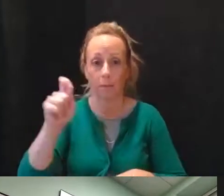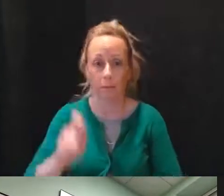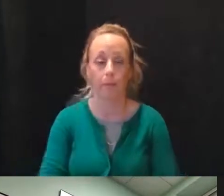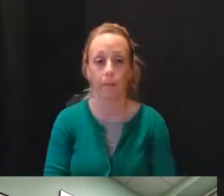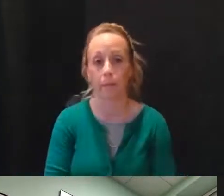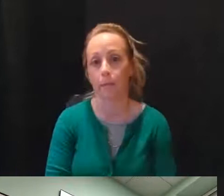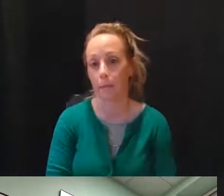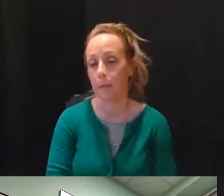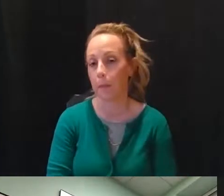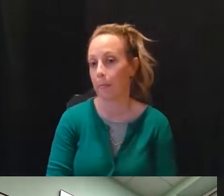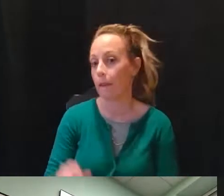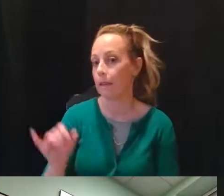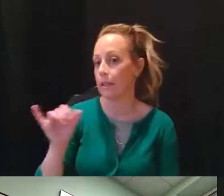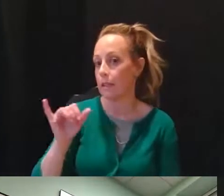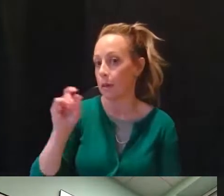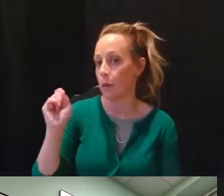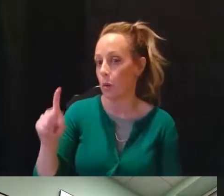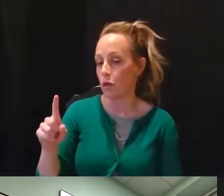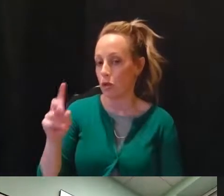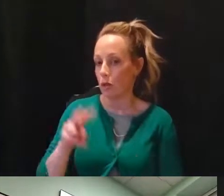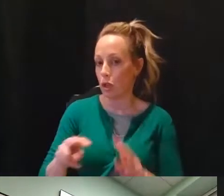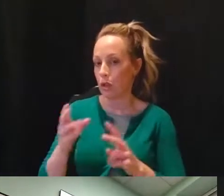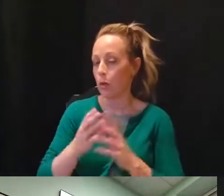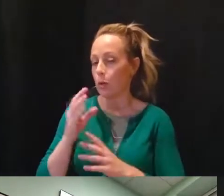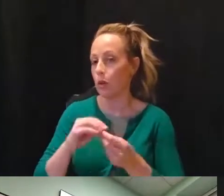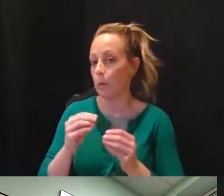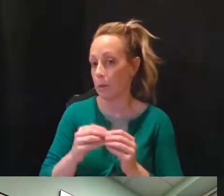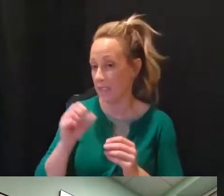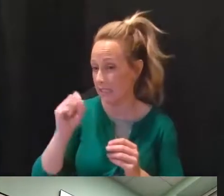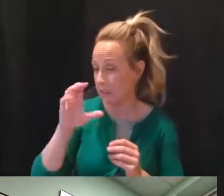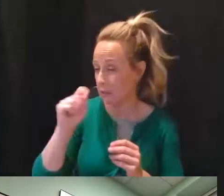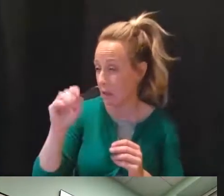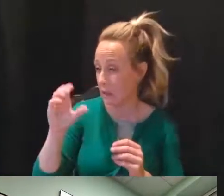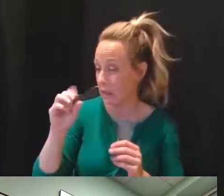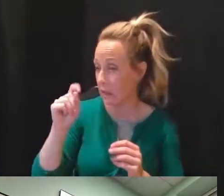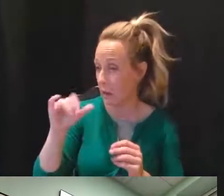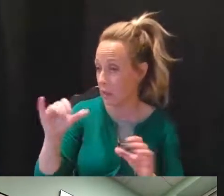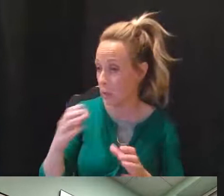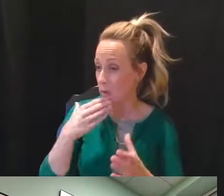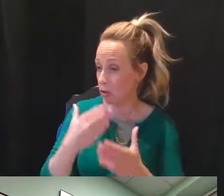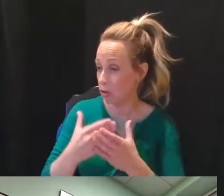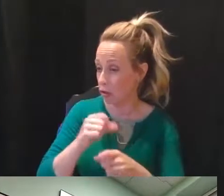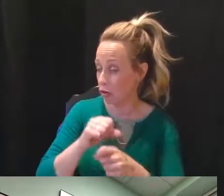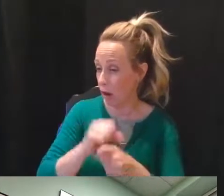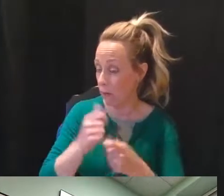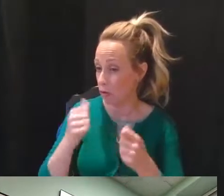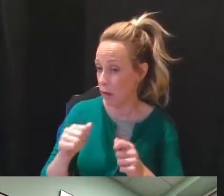A similar question, looking through the numbers, is Scott County doing a good enough job at trying to suppress COVID?